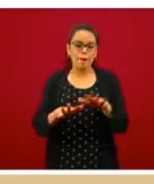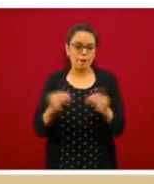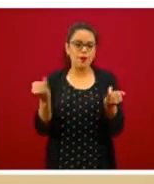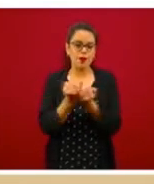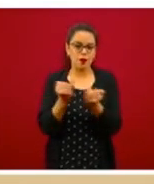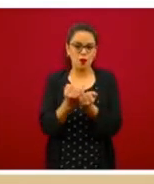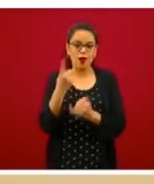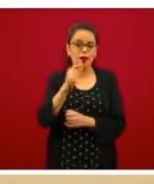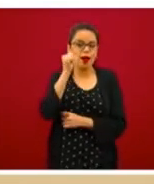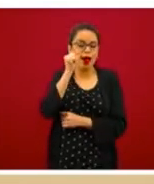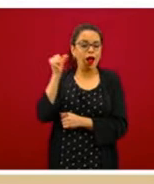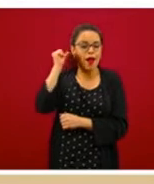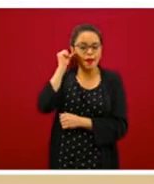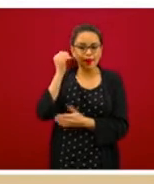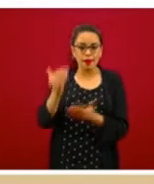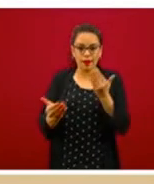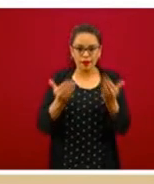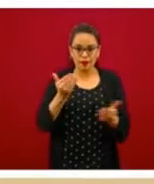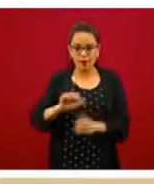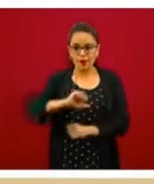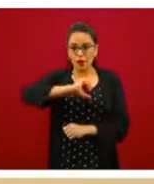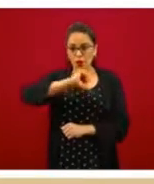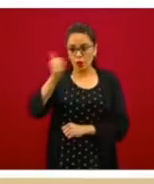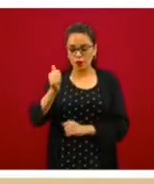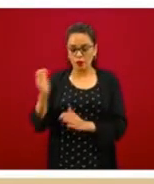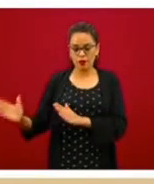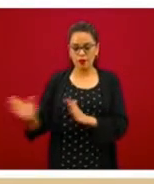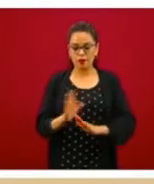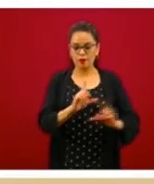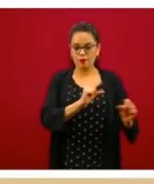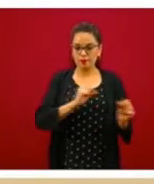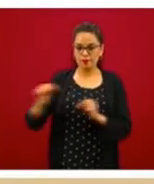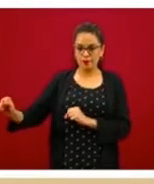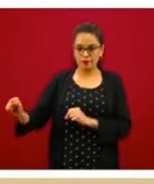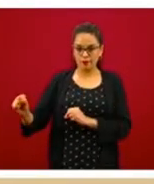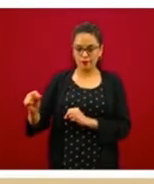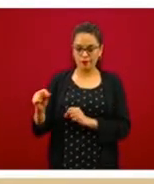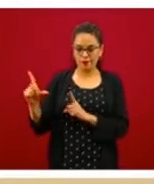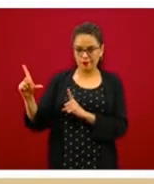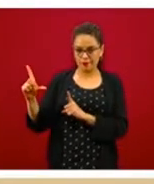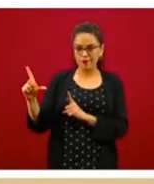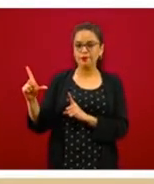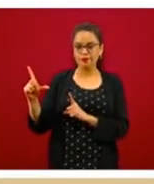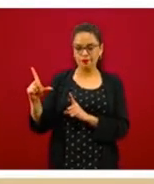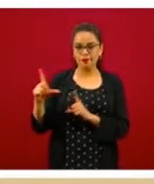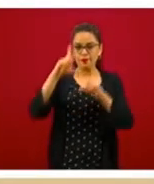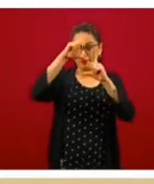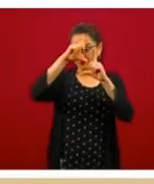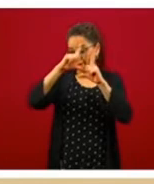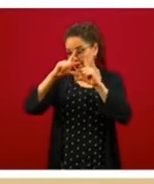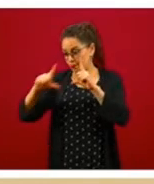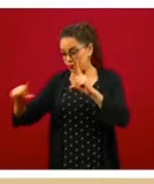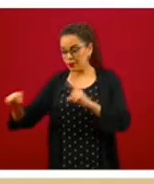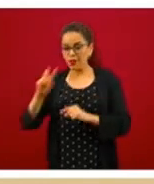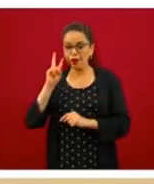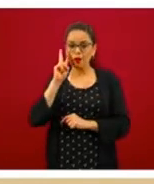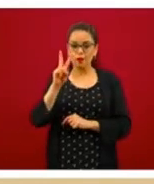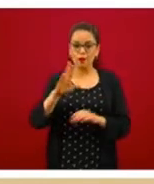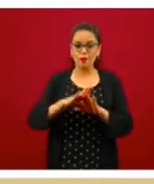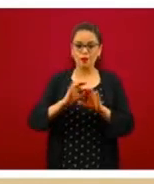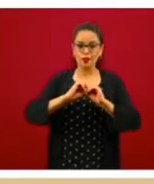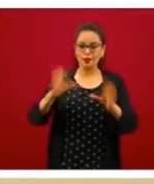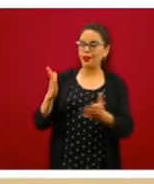the cases that we've seen before, and we have a decreasing depending on each